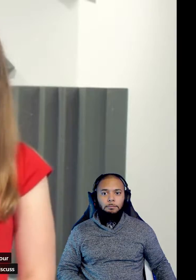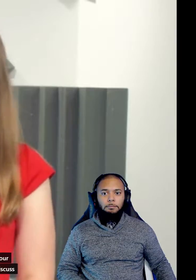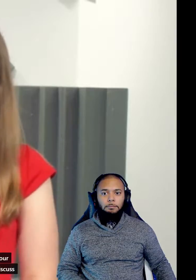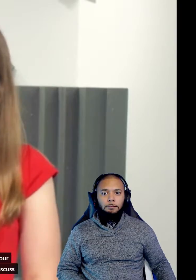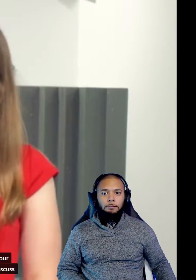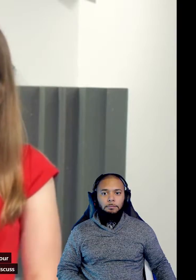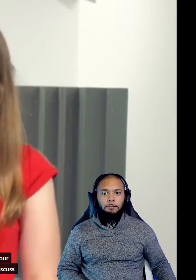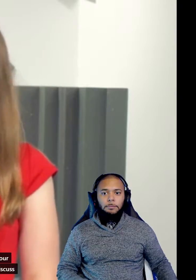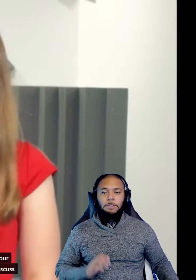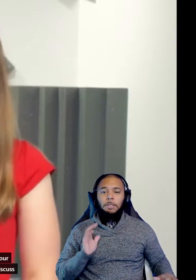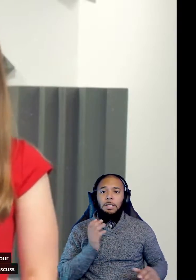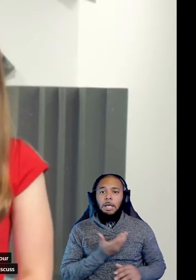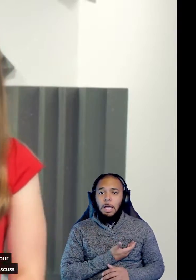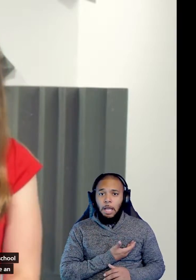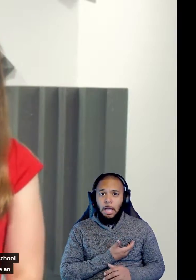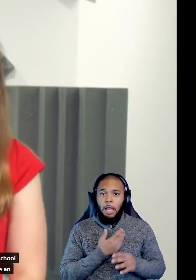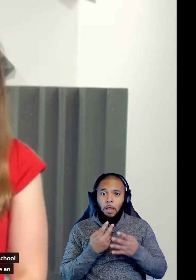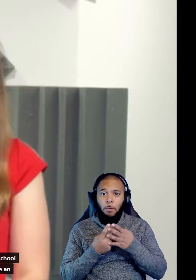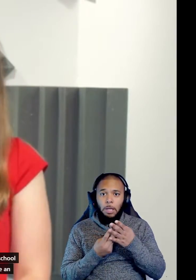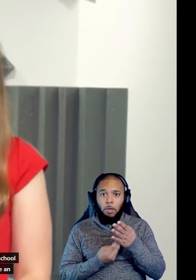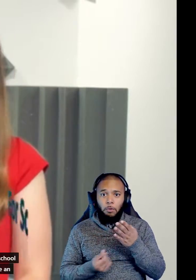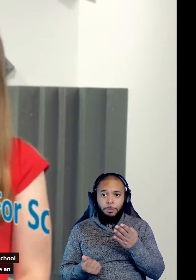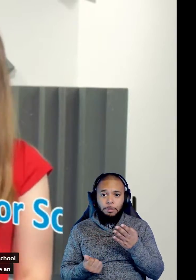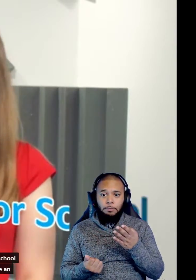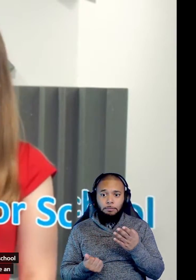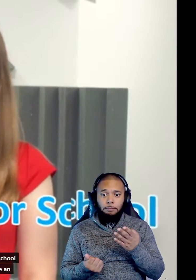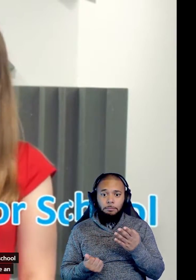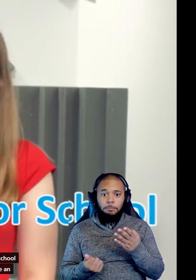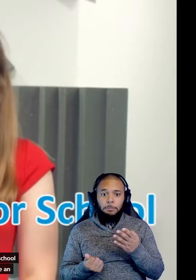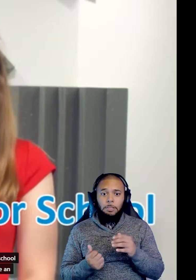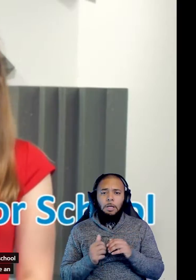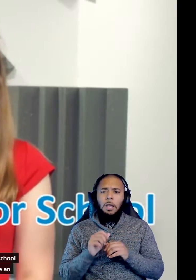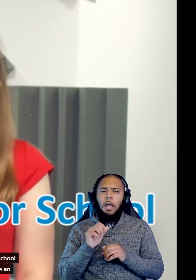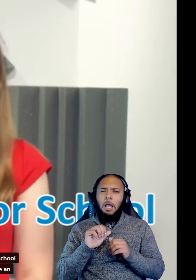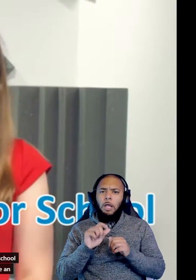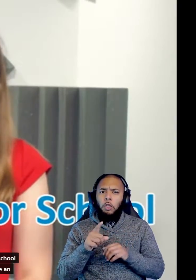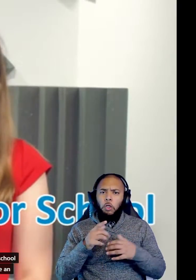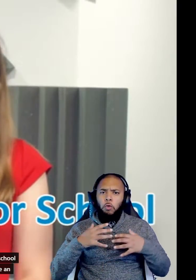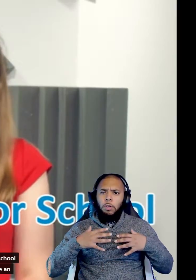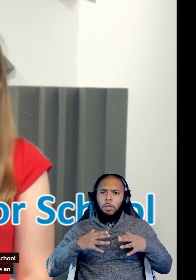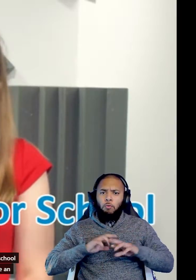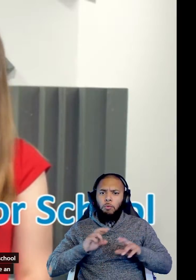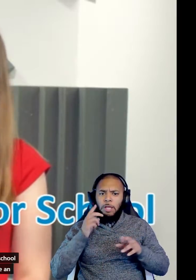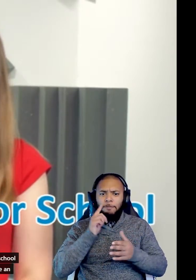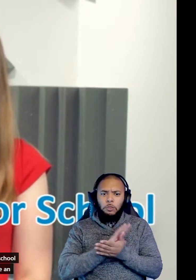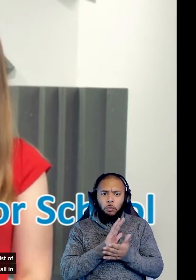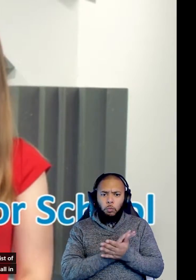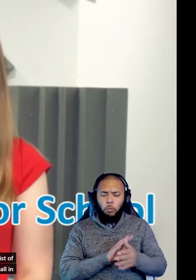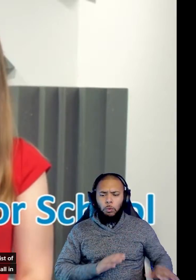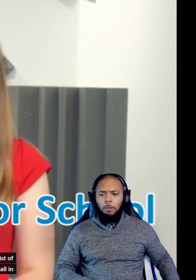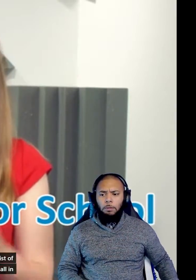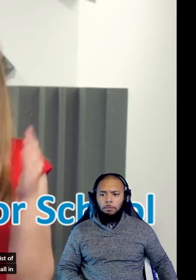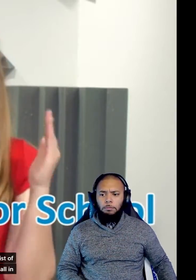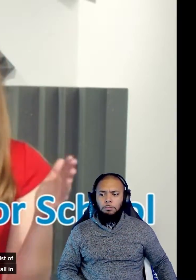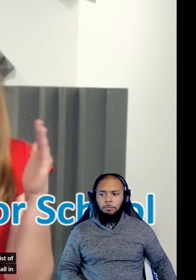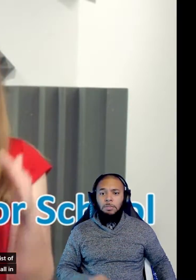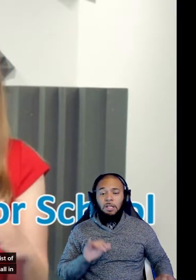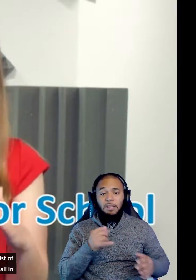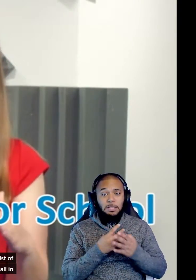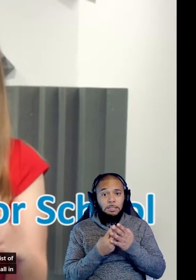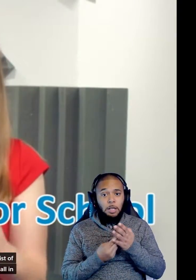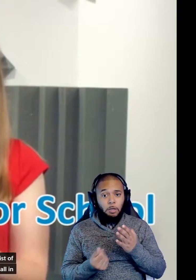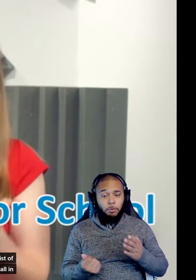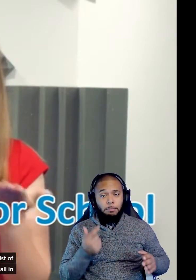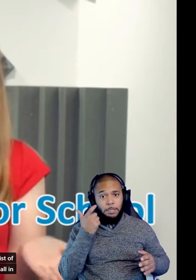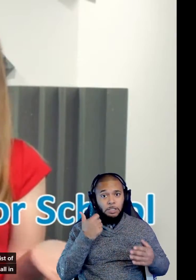So our algorithm that we're going to discuss today is how you got ready for school this morning. So that would be an algorithm because you have a list